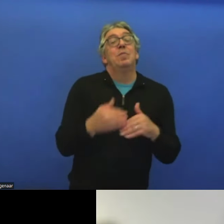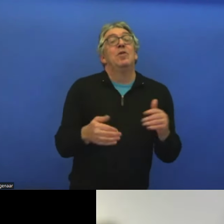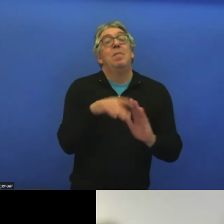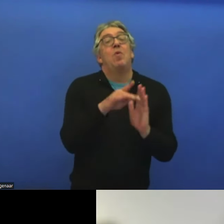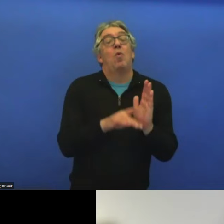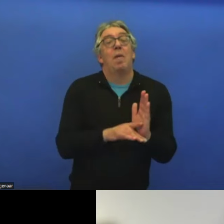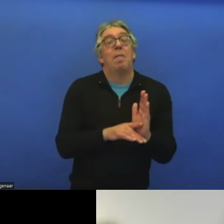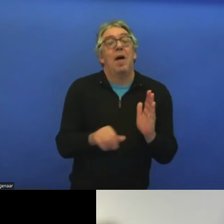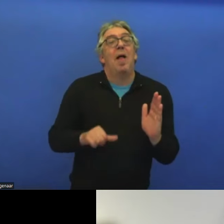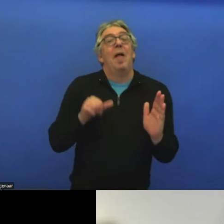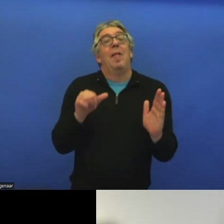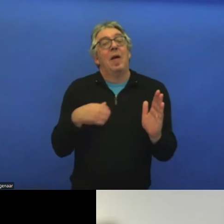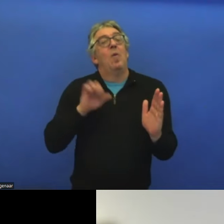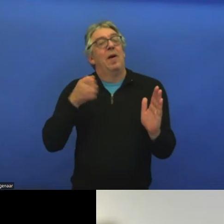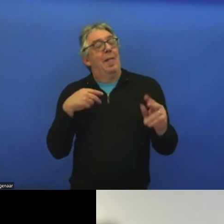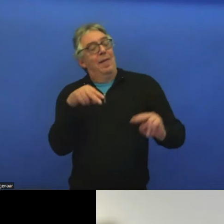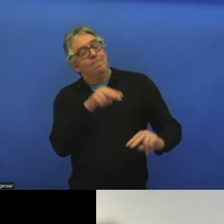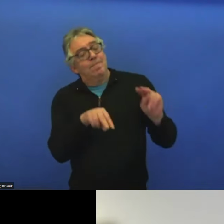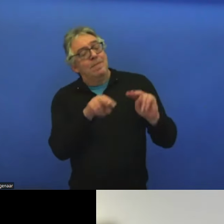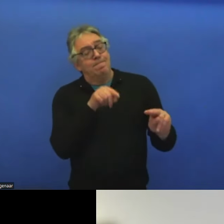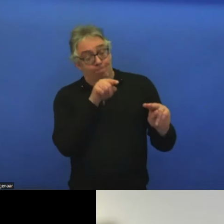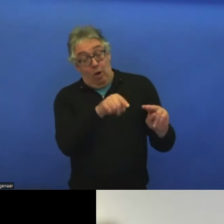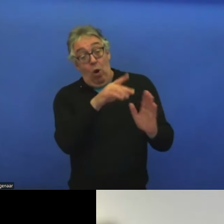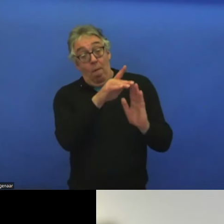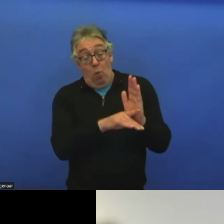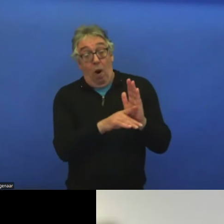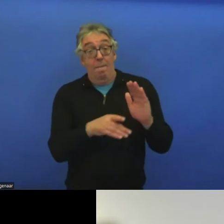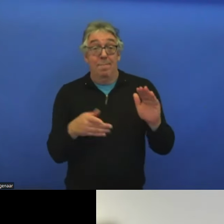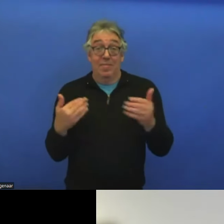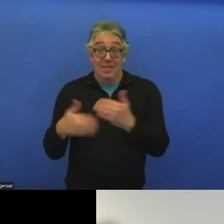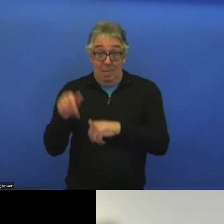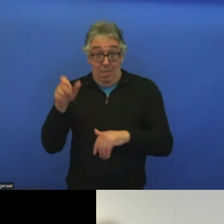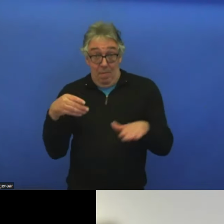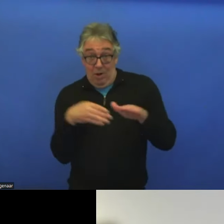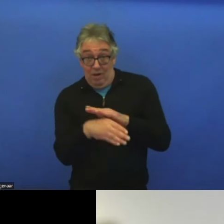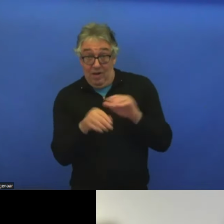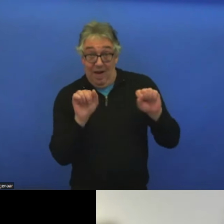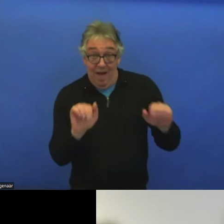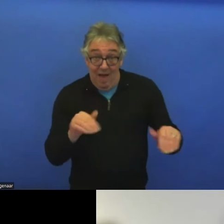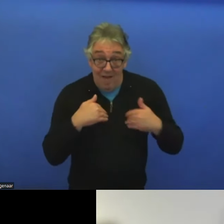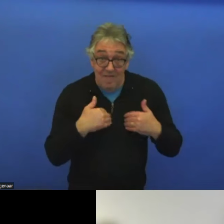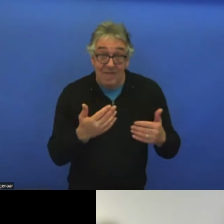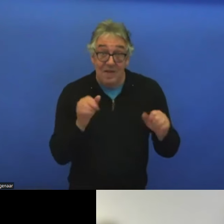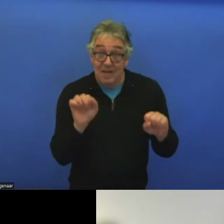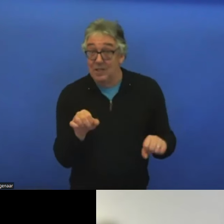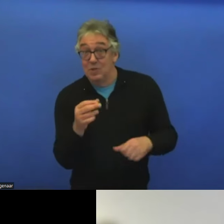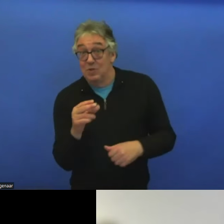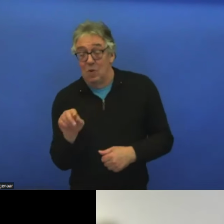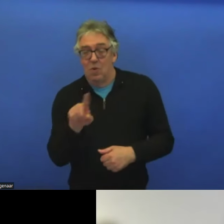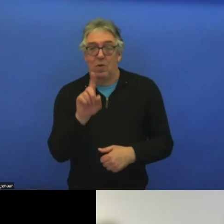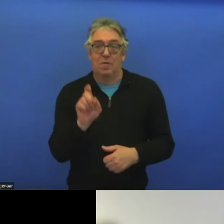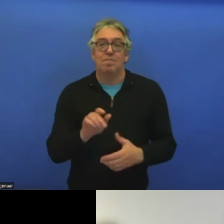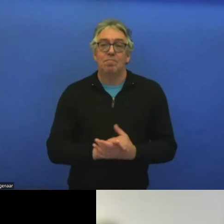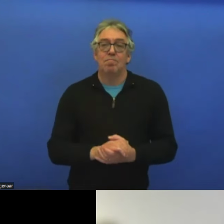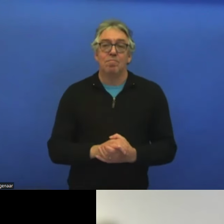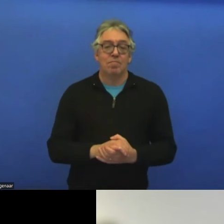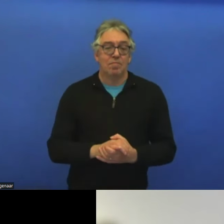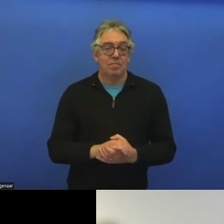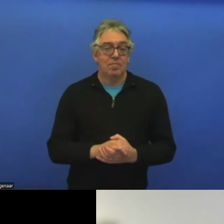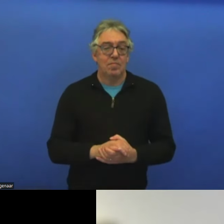for persons with disabilities or not. But I would like to go to two questions that are similar, that